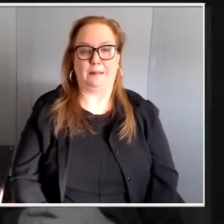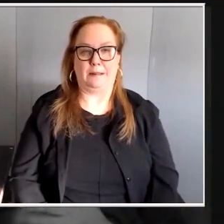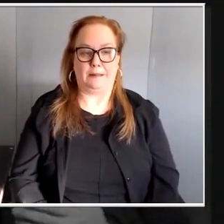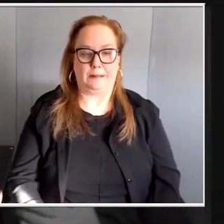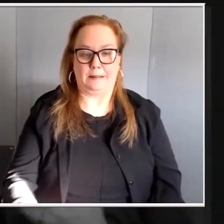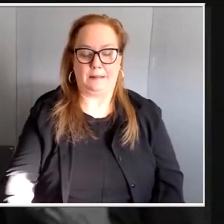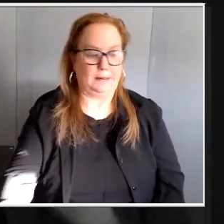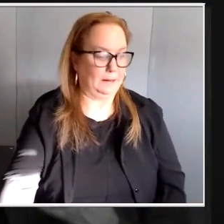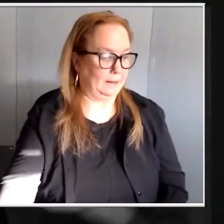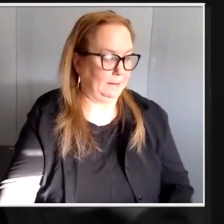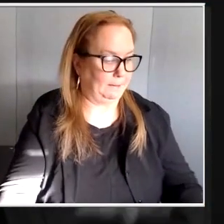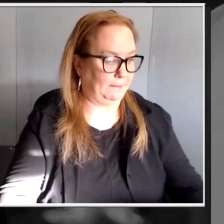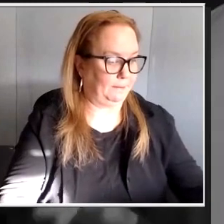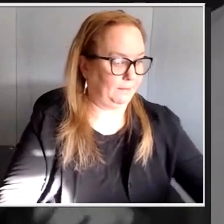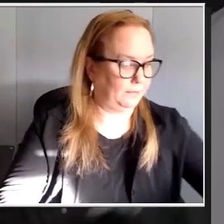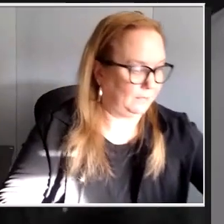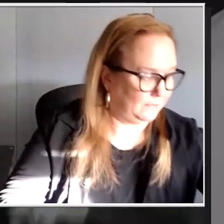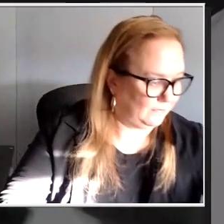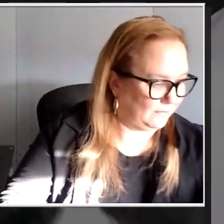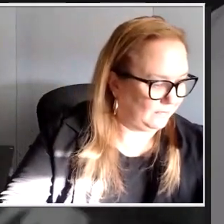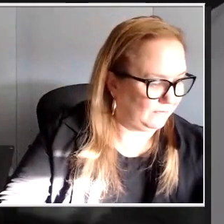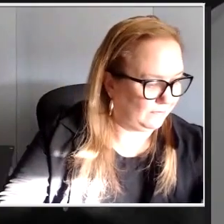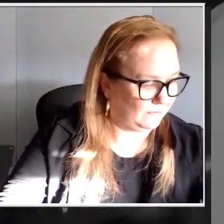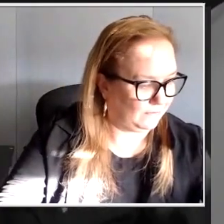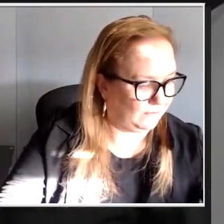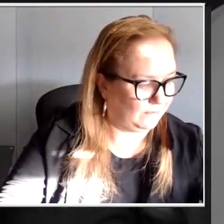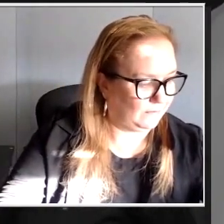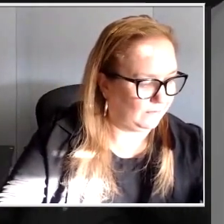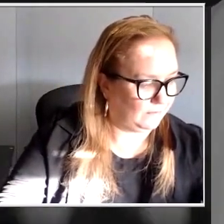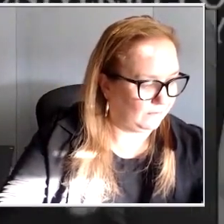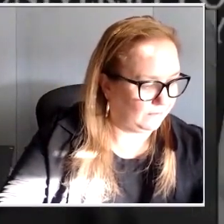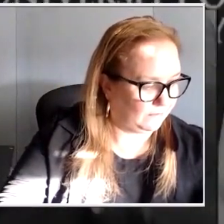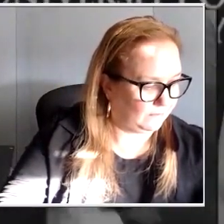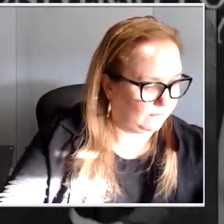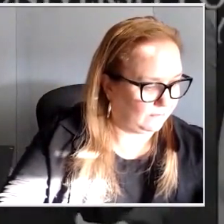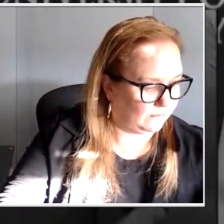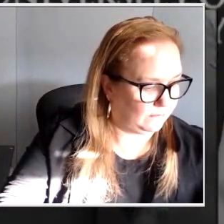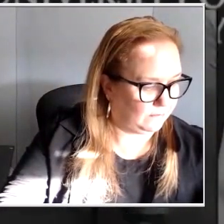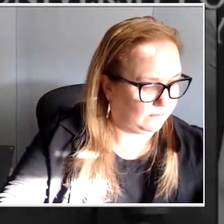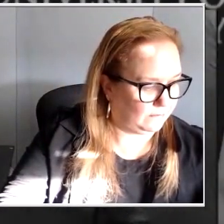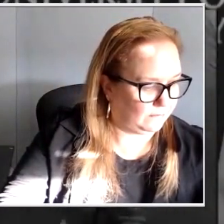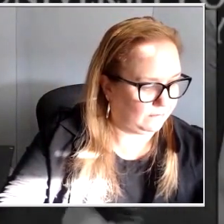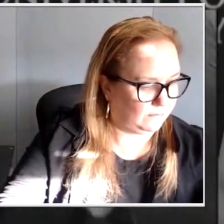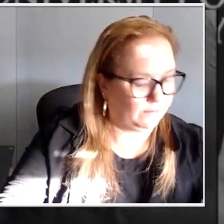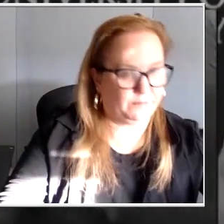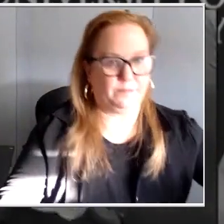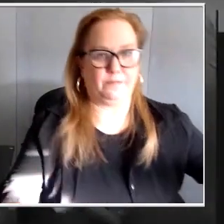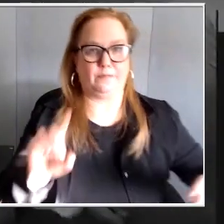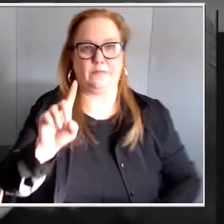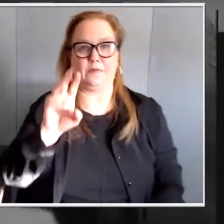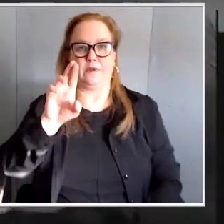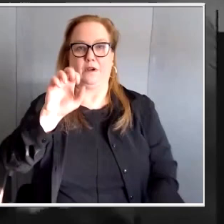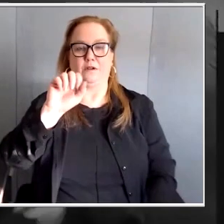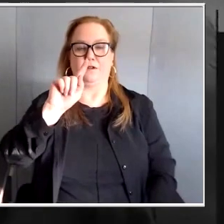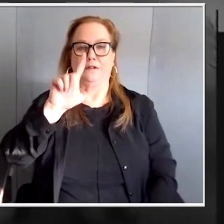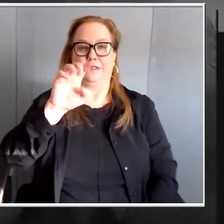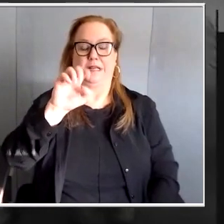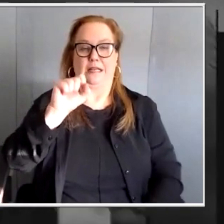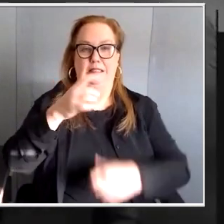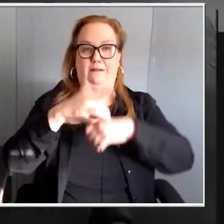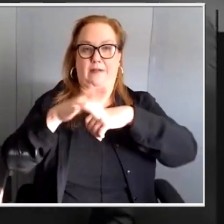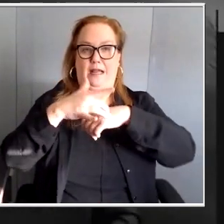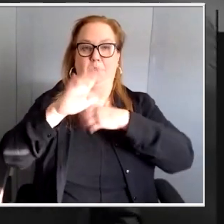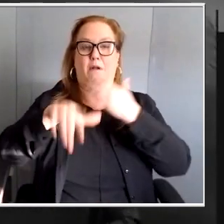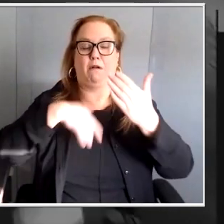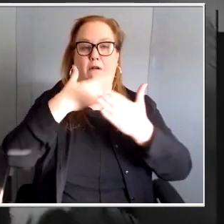Subscribe to our Morning Medical Update and Open Mics with Dr. Stites podcasts. Now, everywhere podcasts are available.